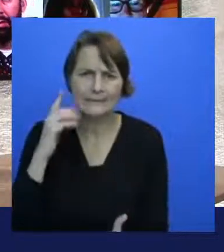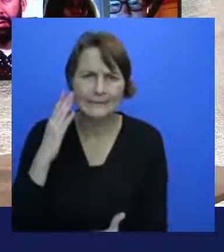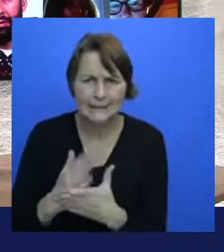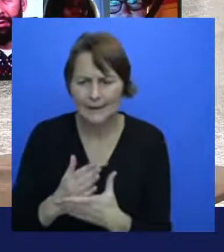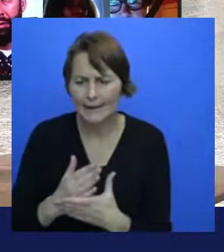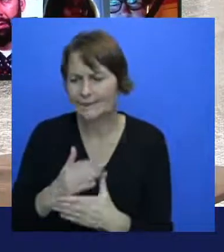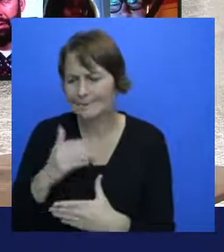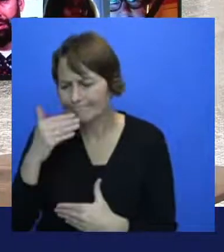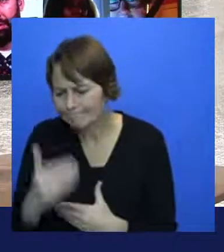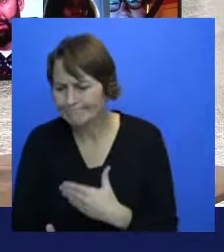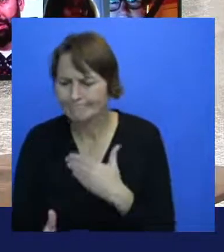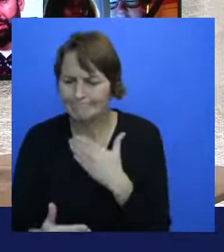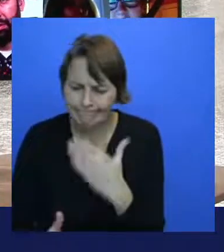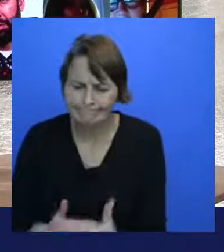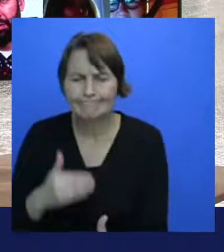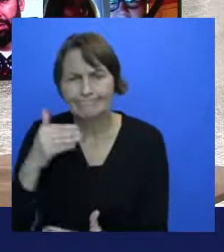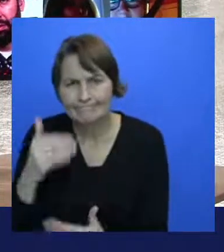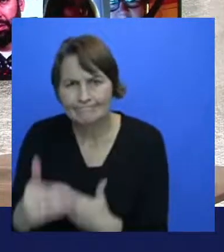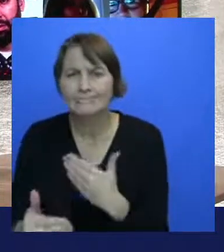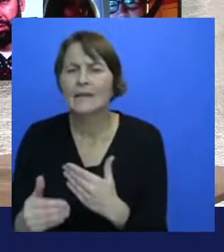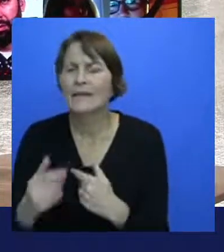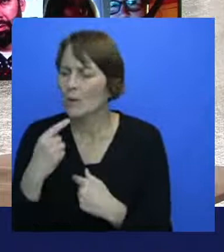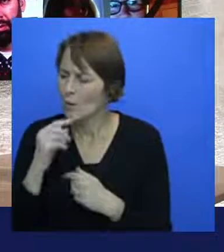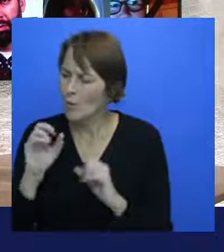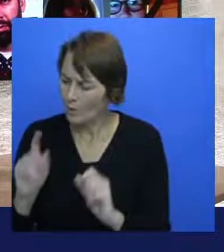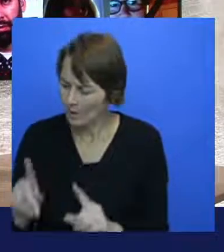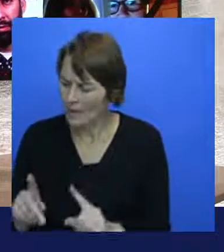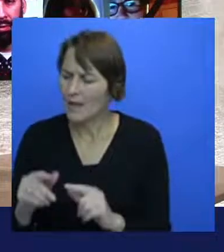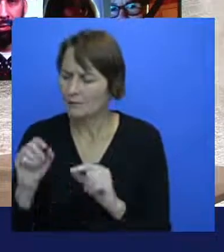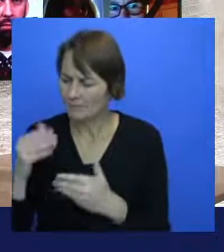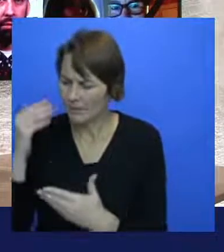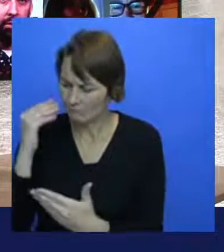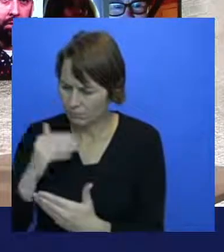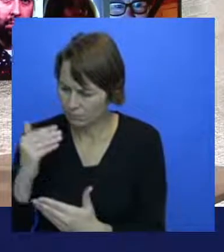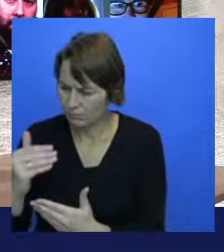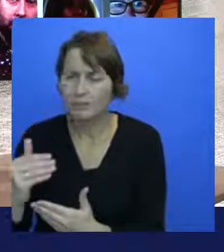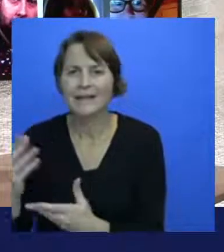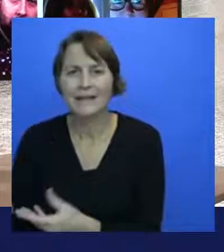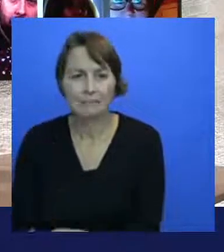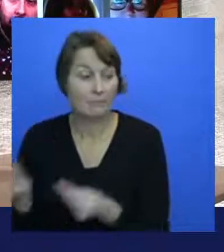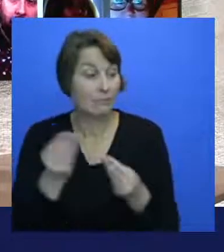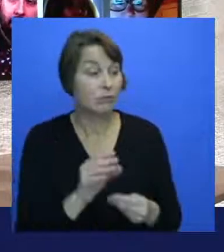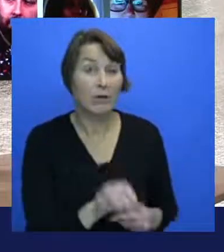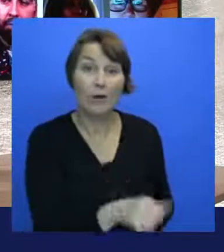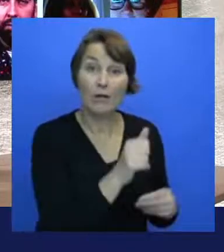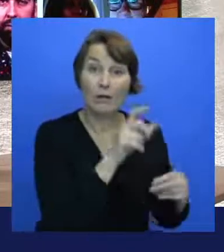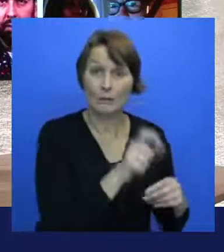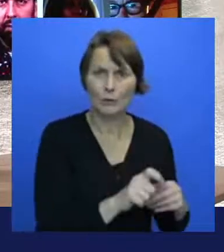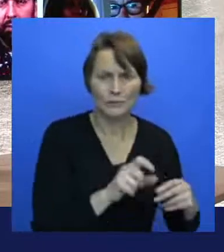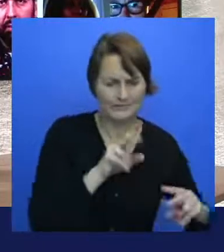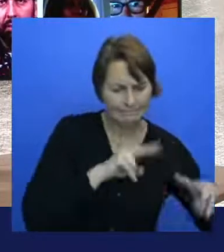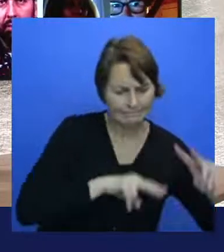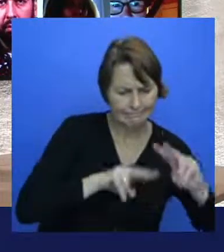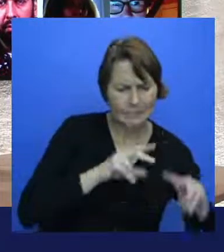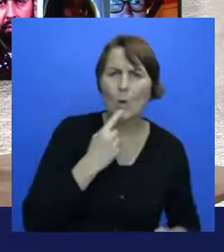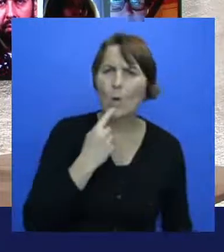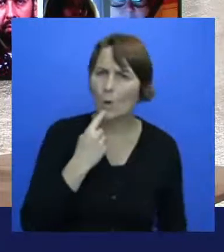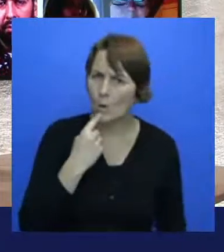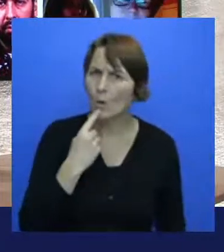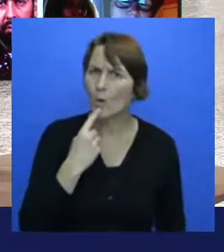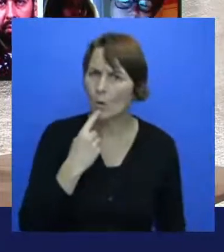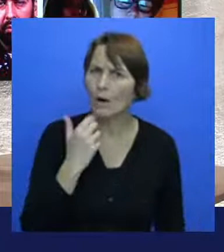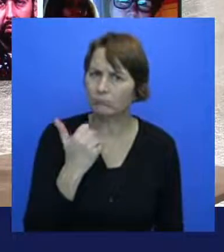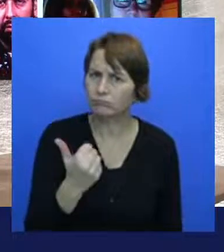document every step and share that with another researcher, so he or she can also validate what you've done. Because I think we're